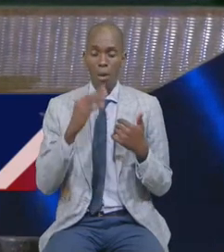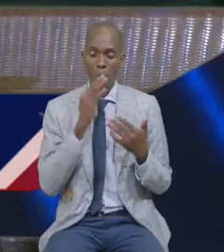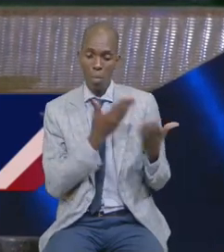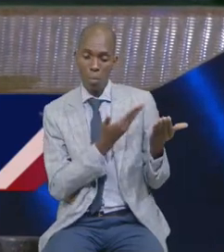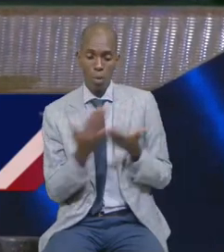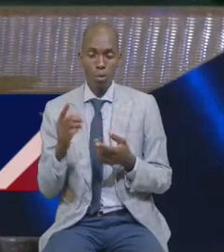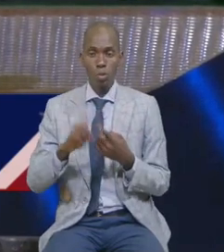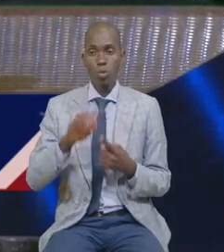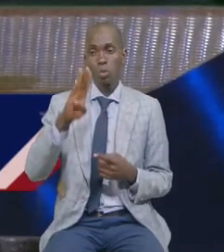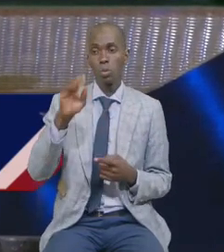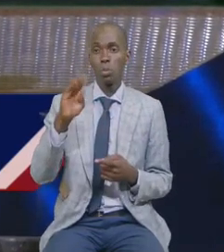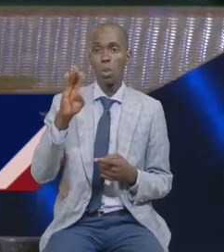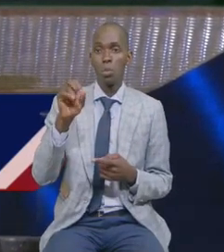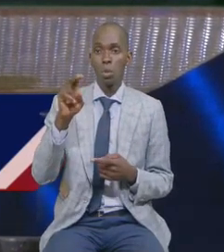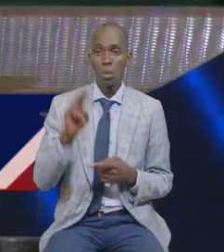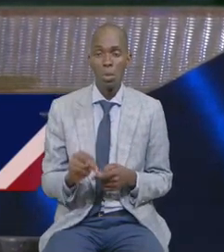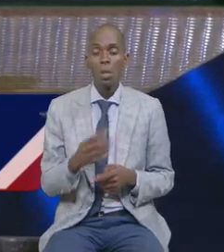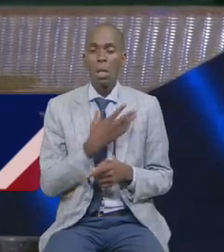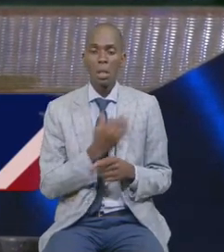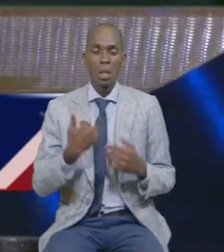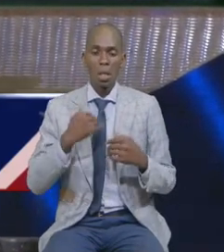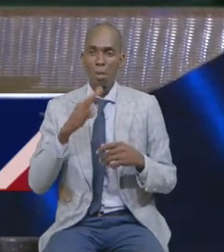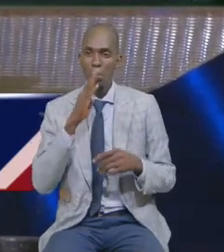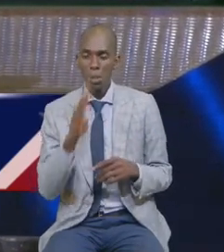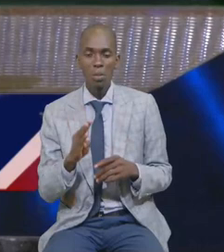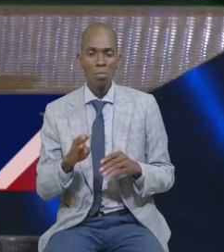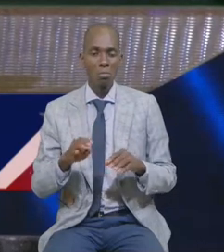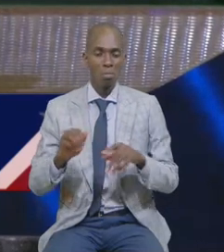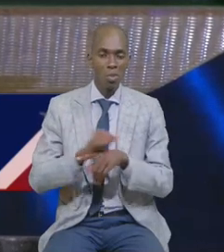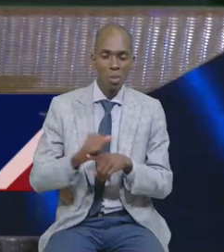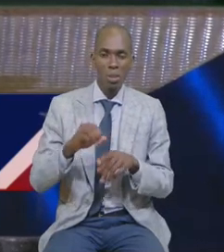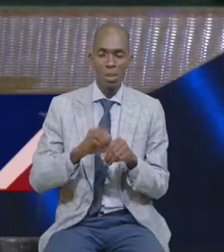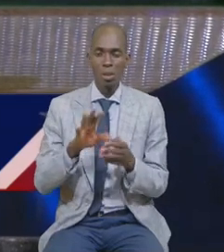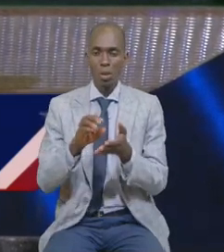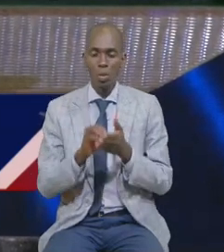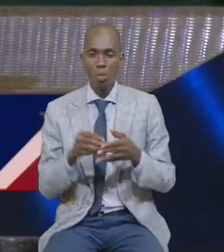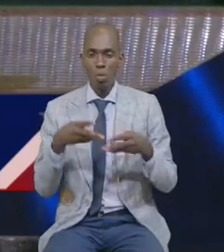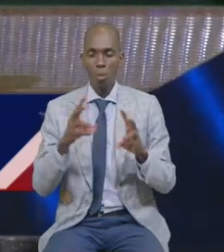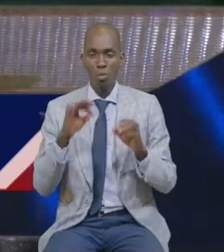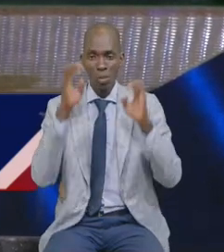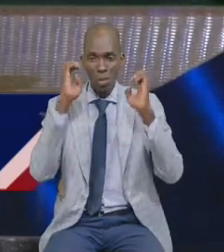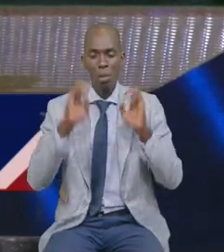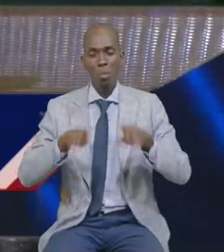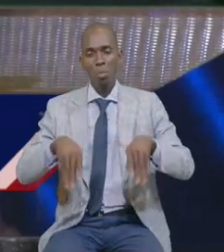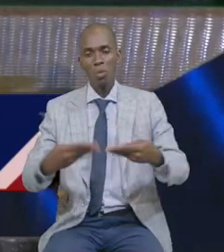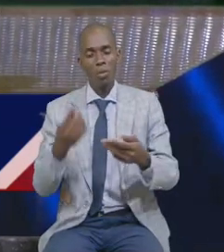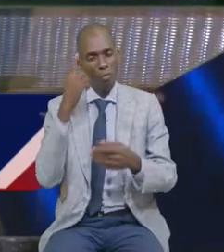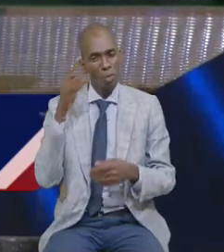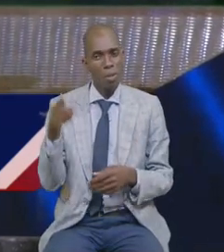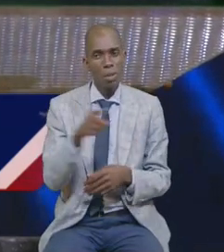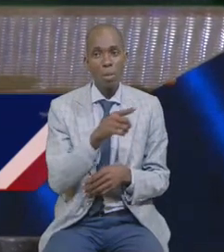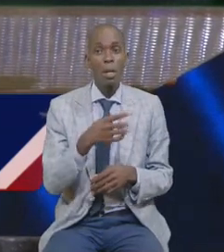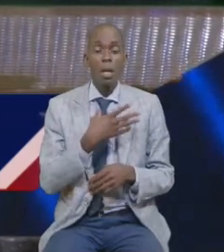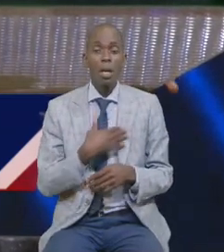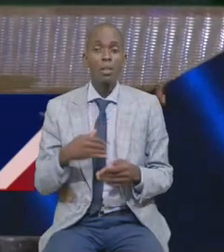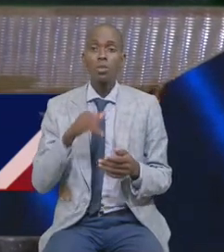even given them some level of education. He has given them work to do, and he has provided for them. He must not